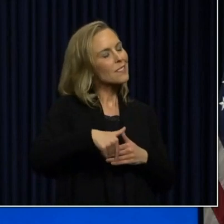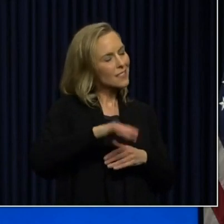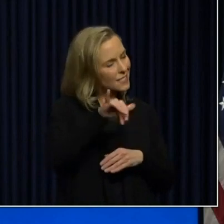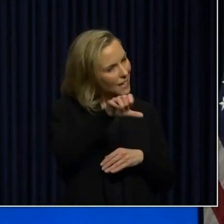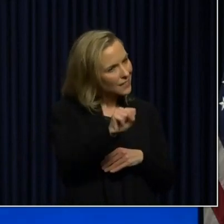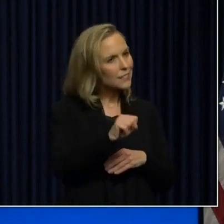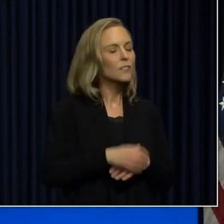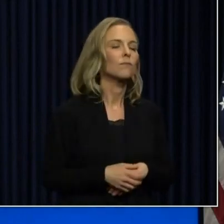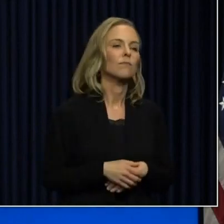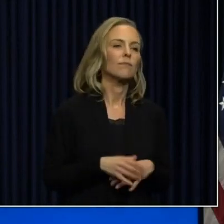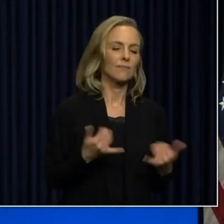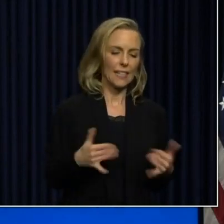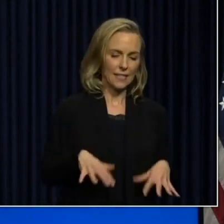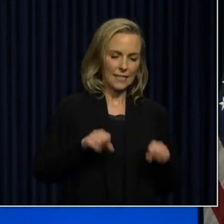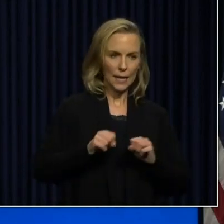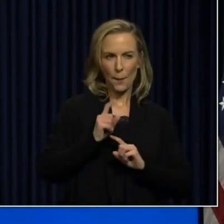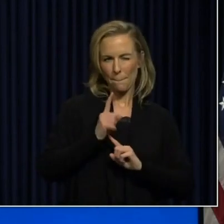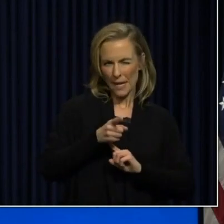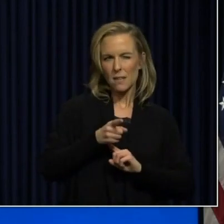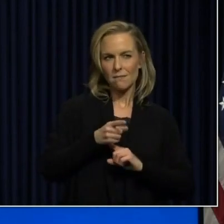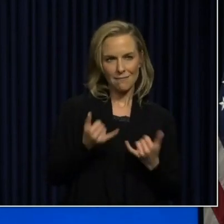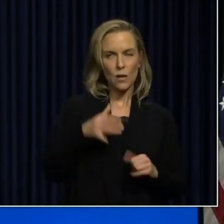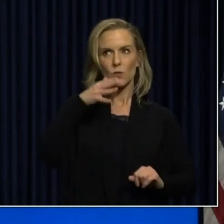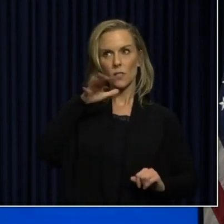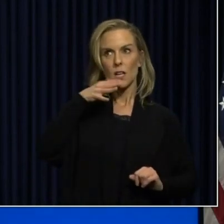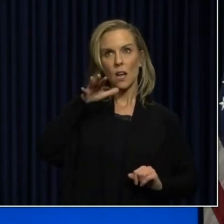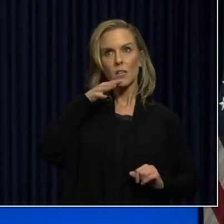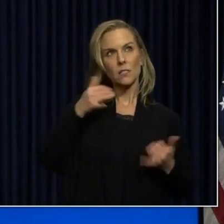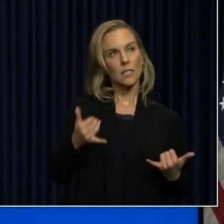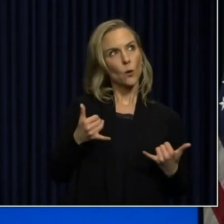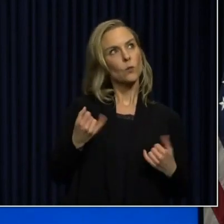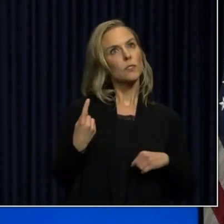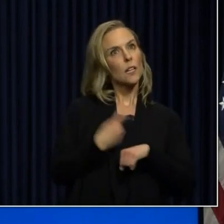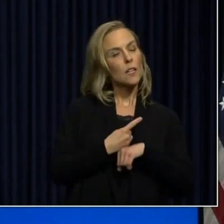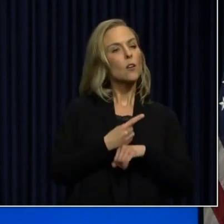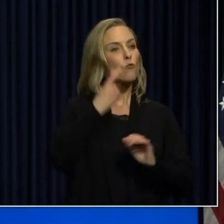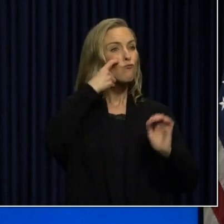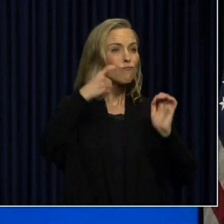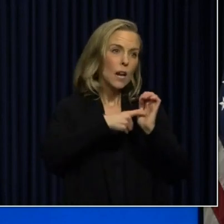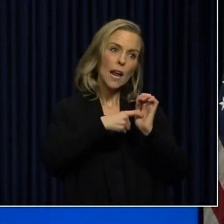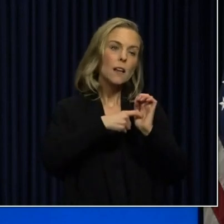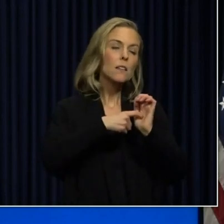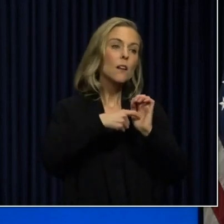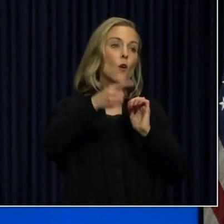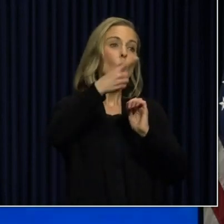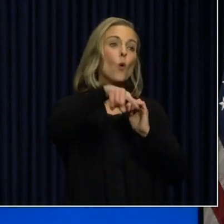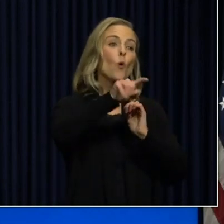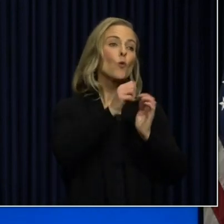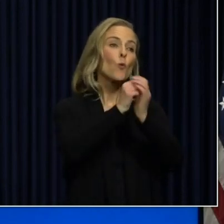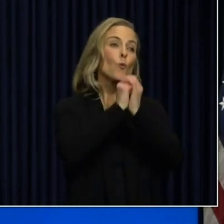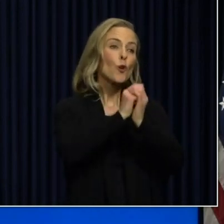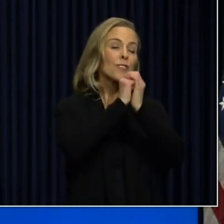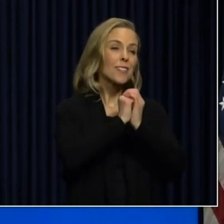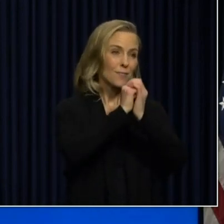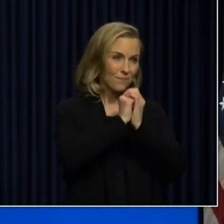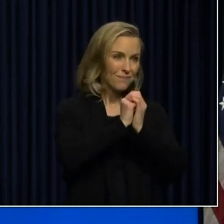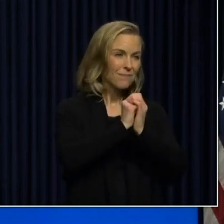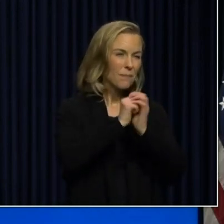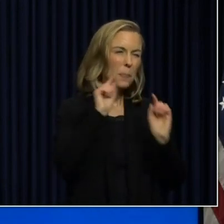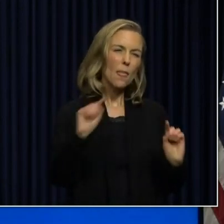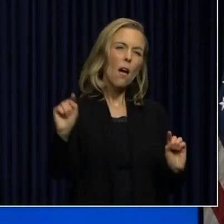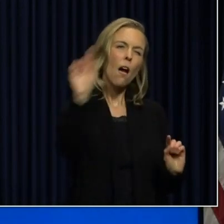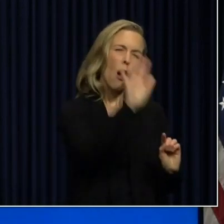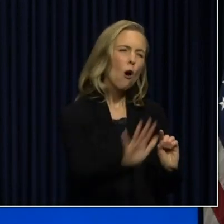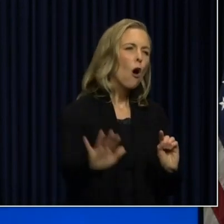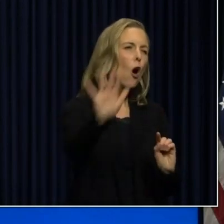Wanted to take a minute. It is Sunday, and recognize all of those houses of worship that are stepping